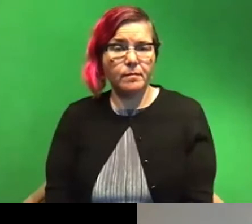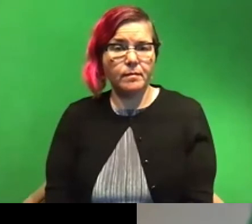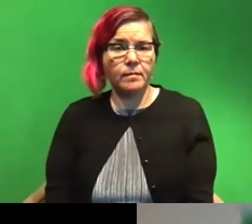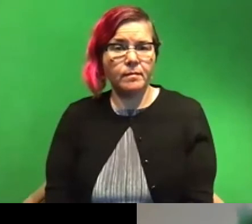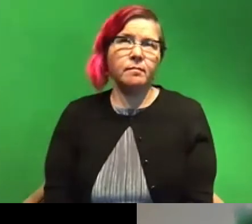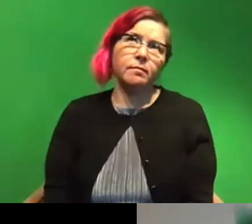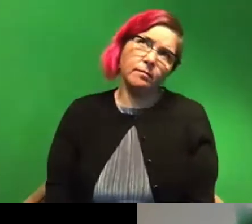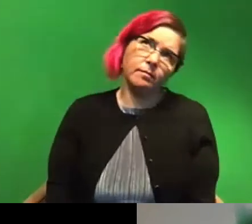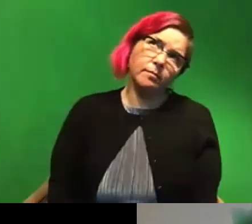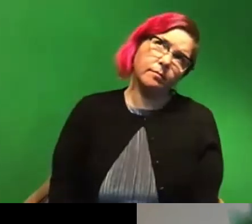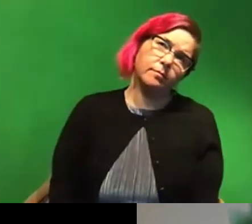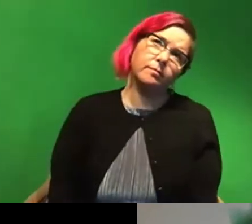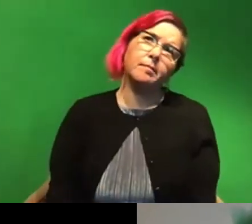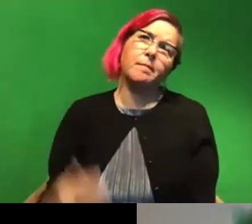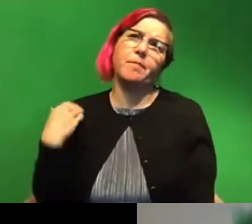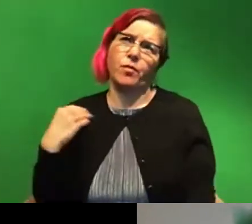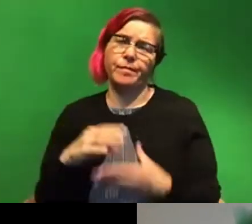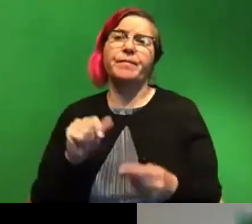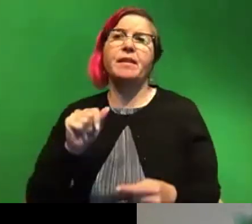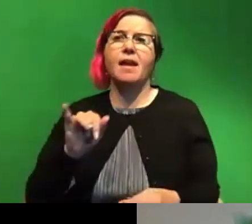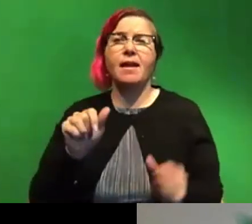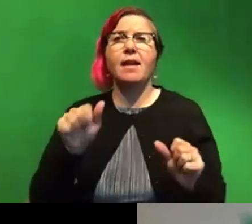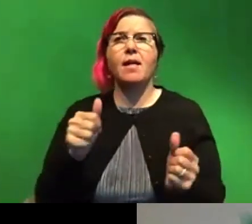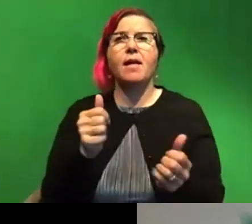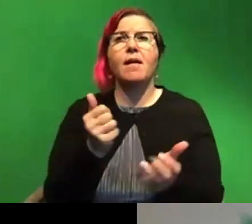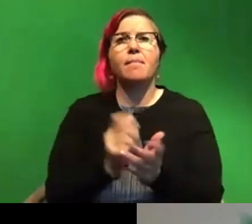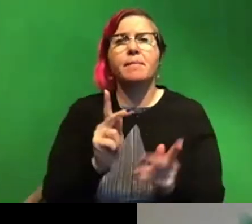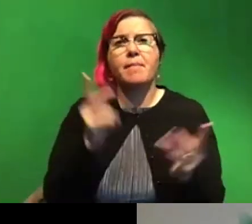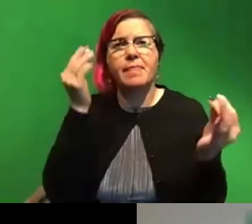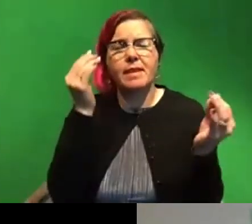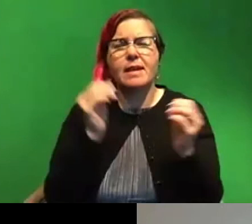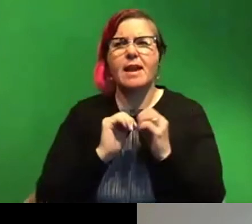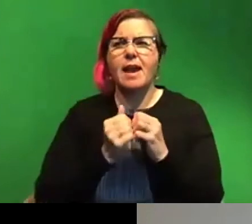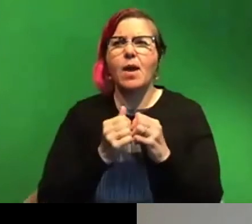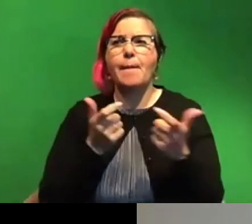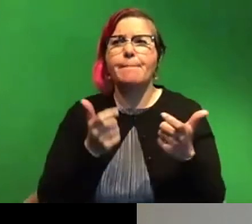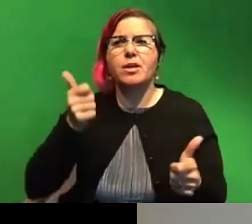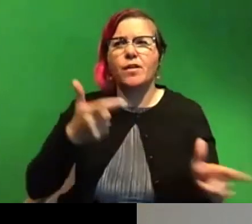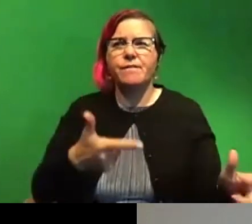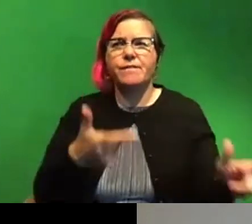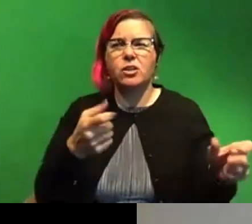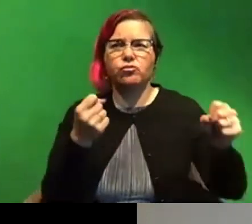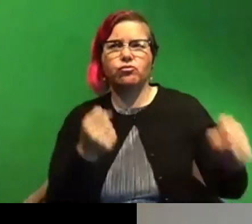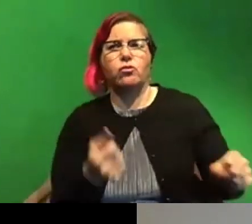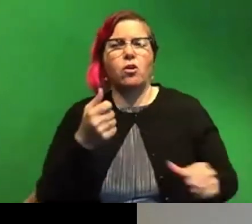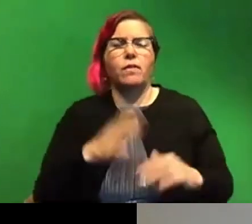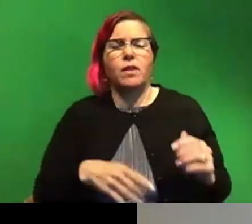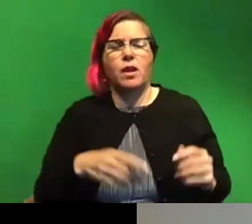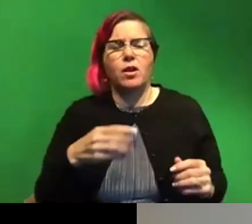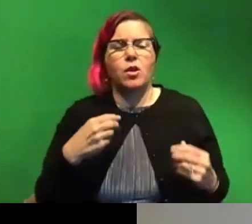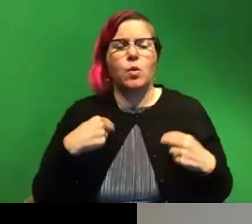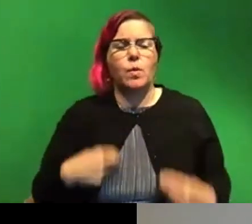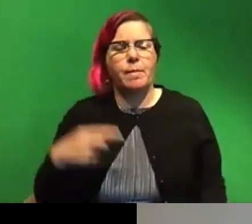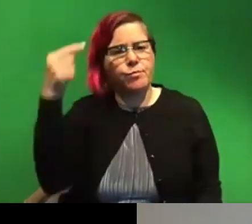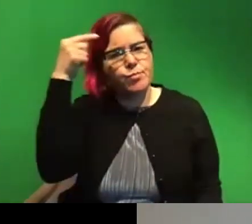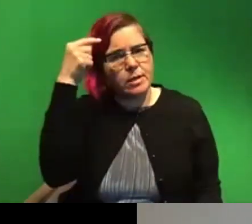So like I was saying earlier, AI can help people think in the fact that it is bigger, faster, and stronger than the human brain. Uh-huh.